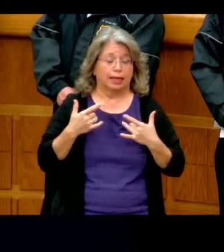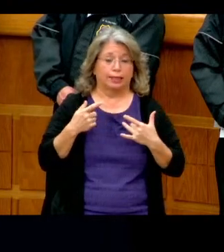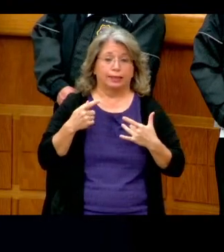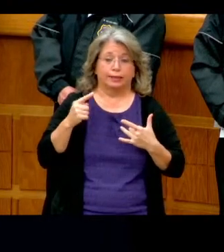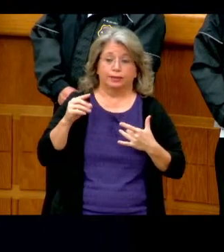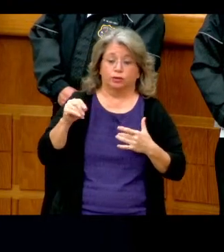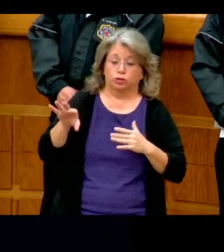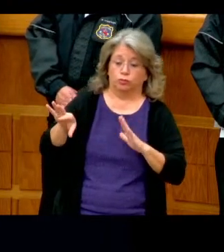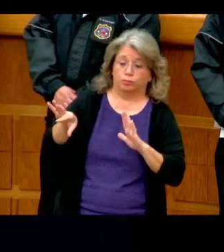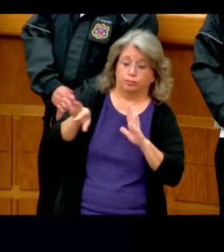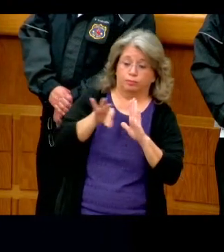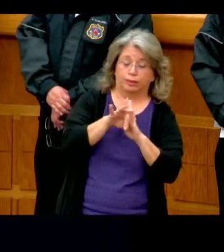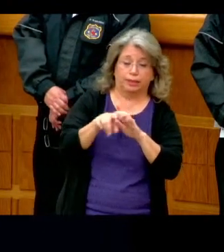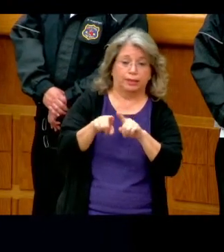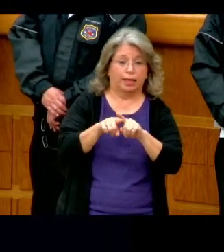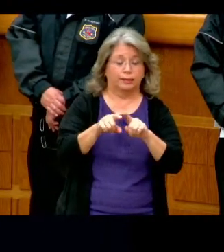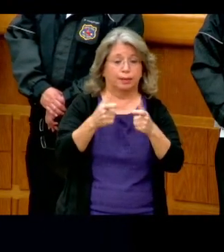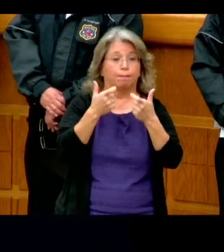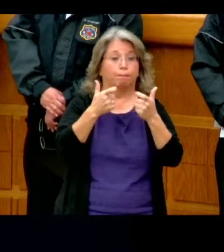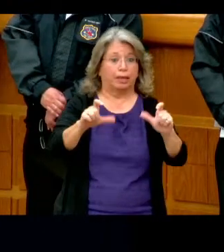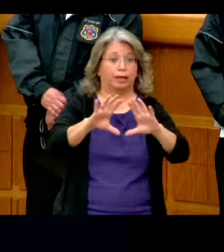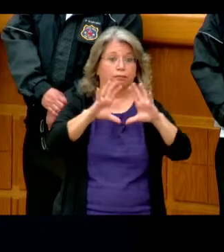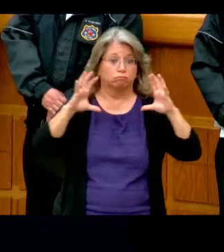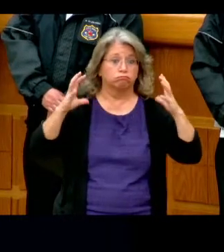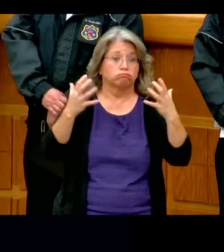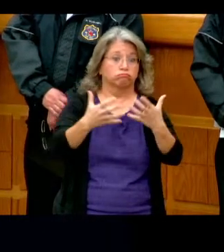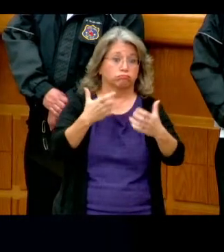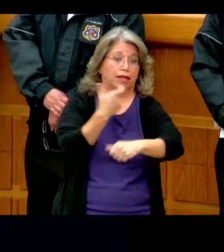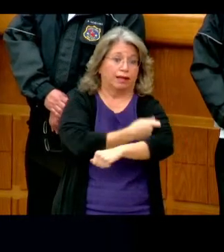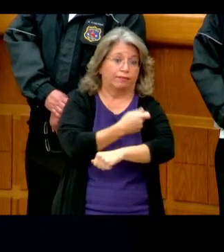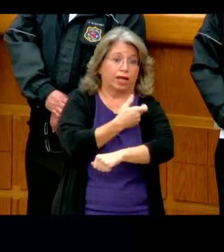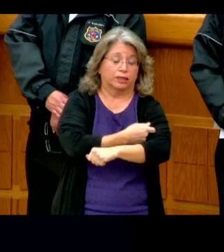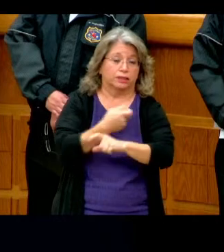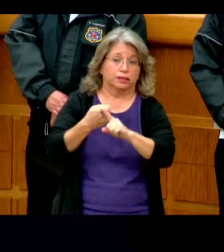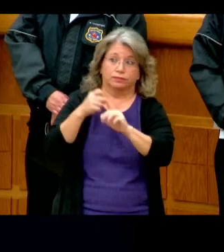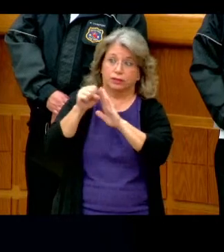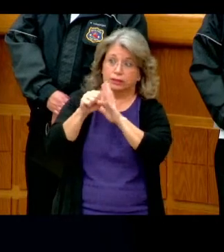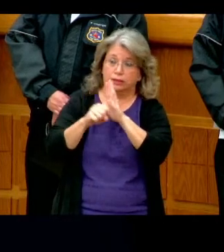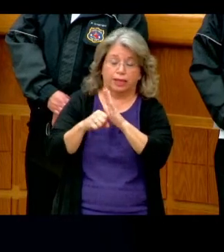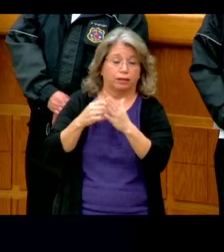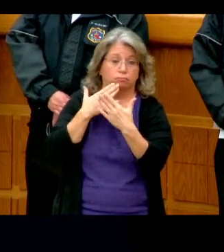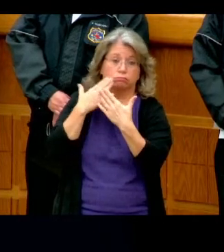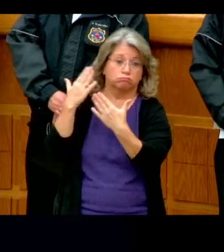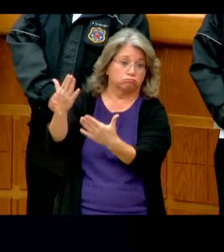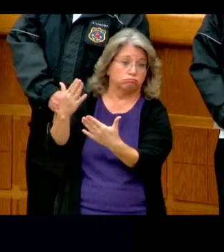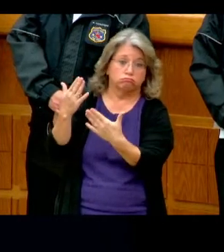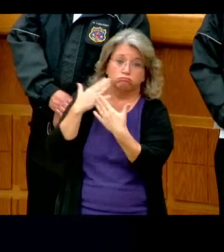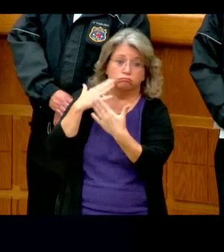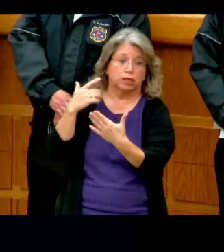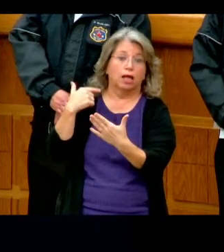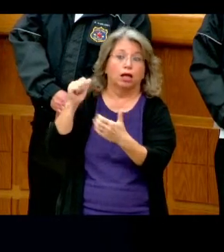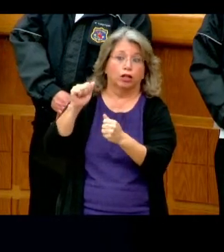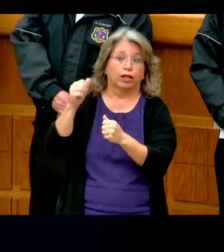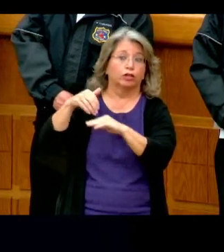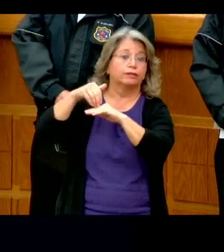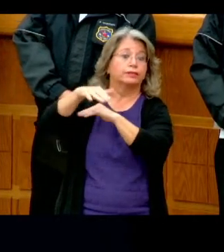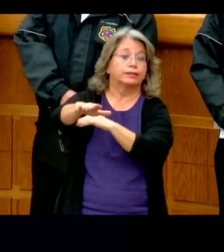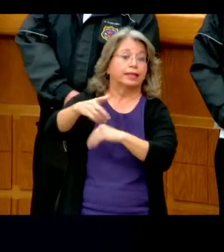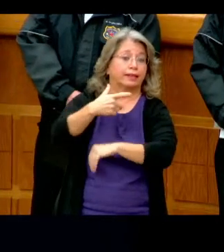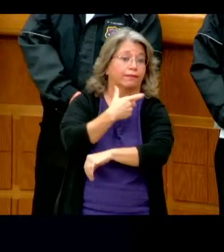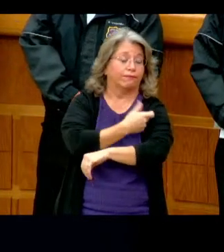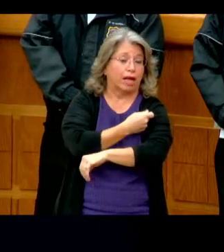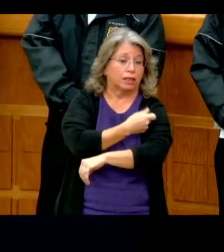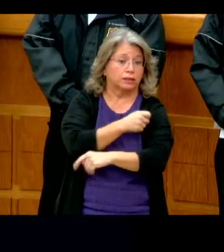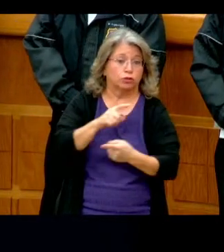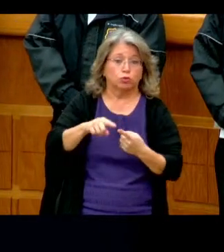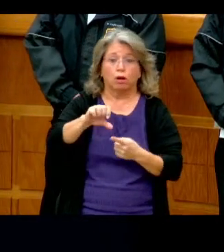mass vaccination hub by the state of Texas. We're grateful to them. They could have picked other places, but we have been trying to show them that when